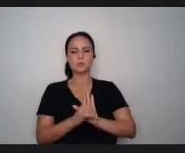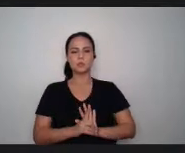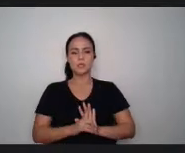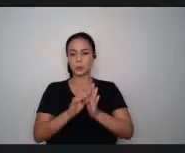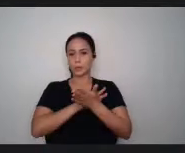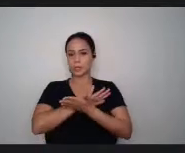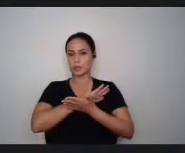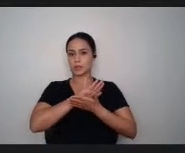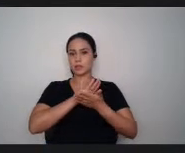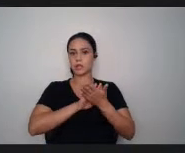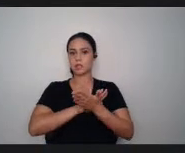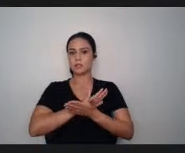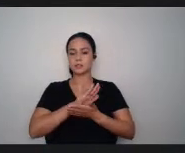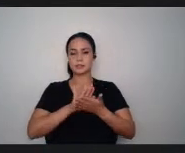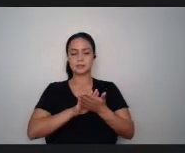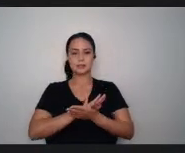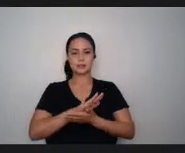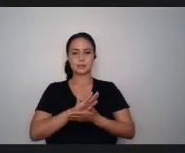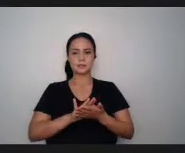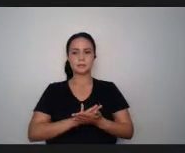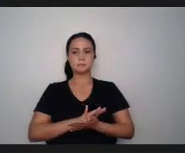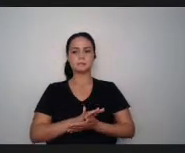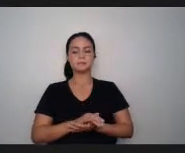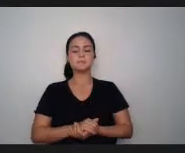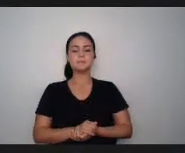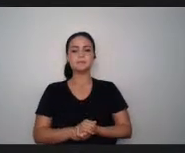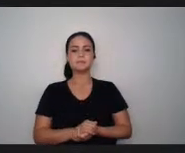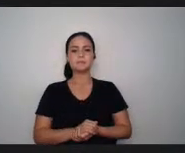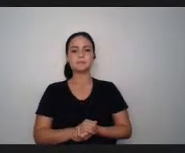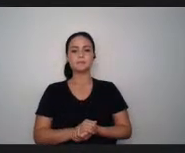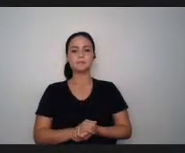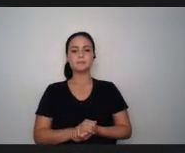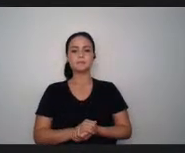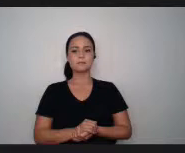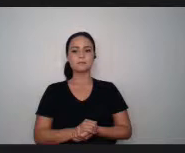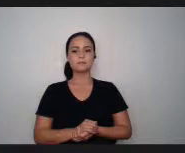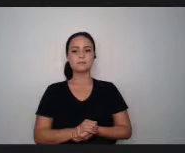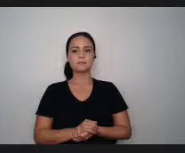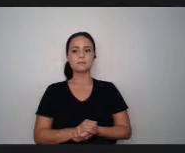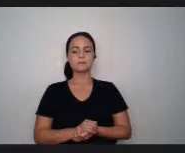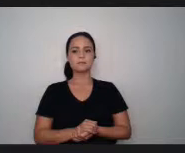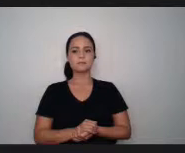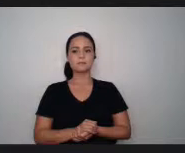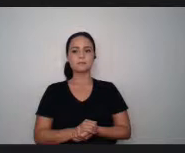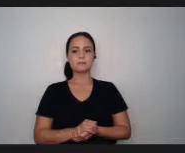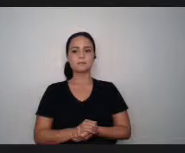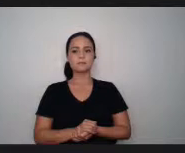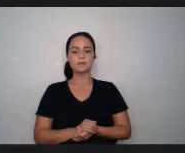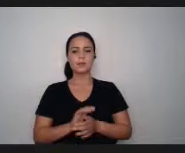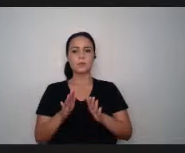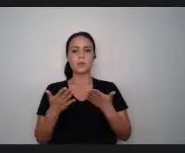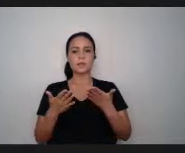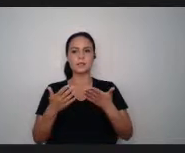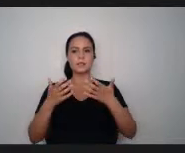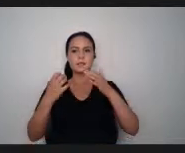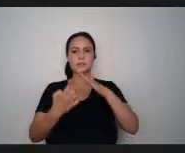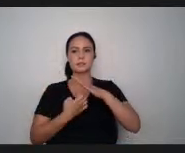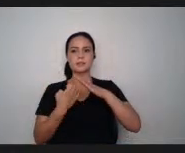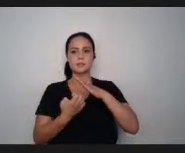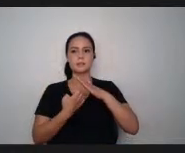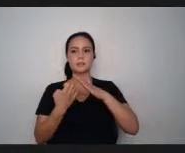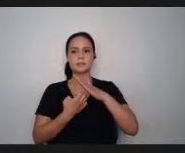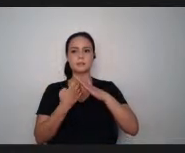the workers aren't entitled to anything, to any right. And there are